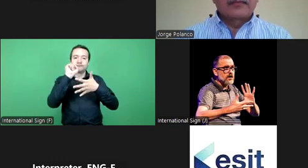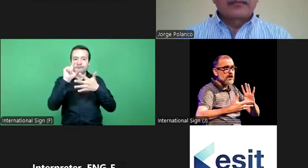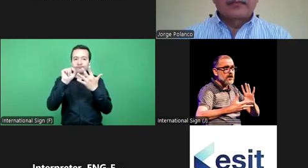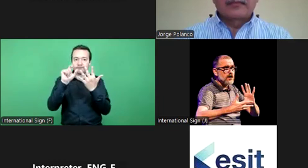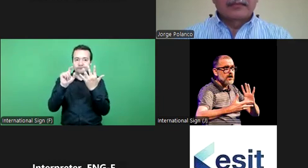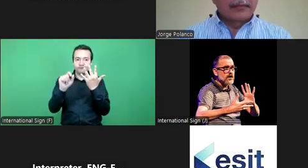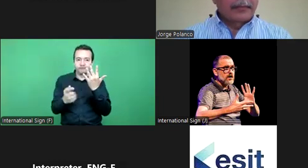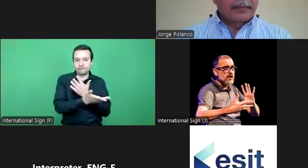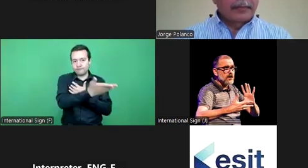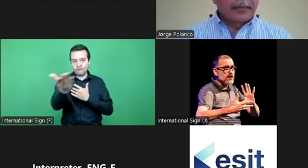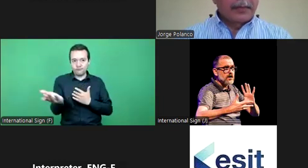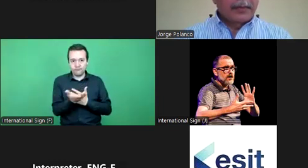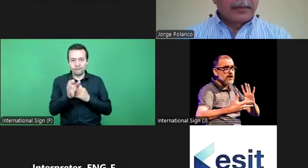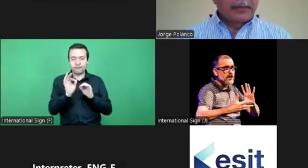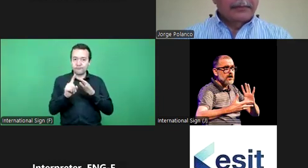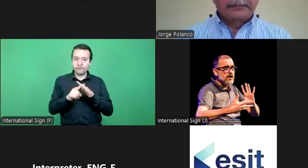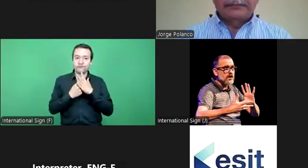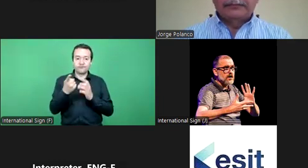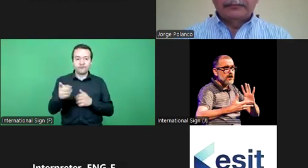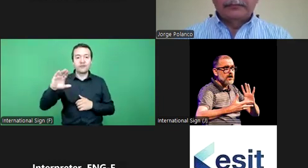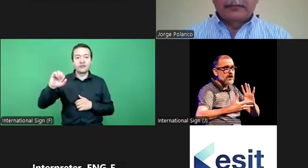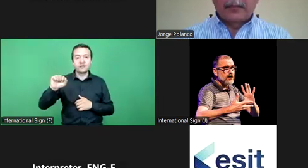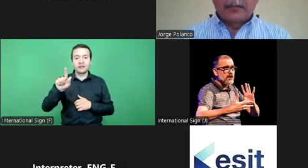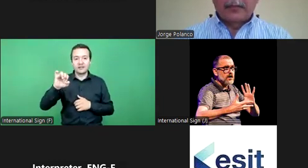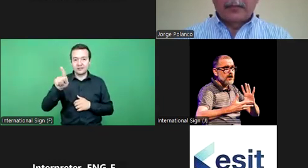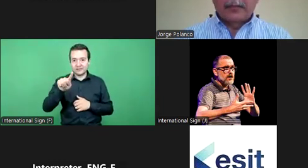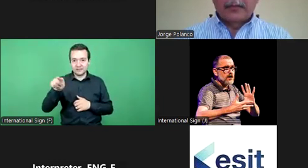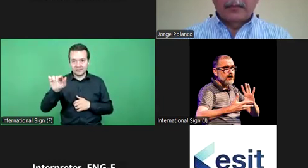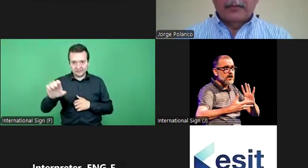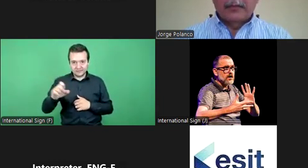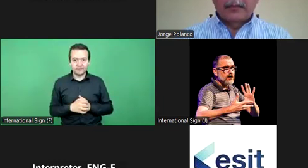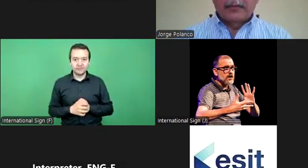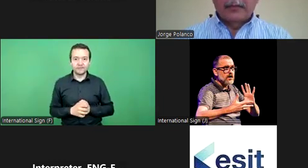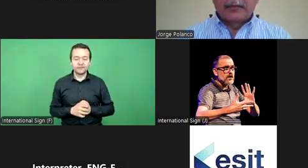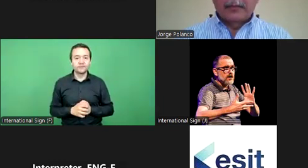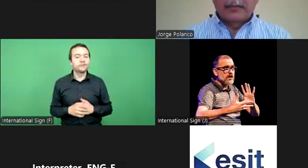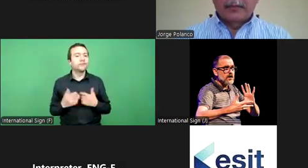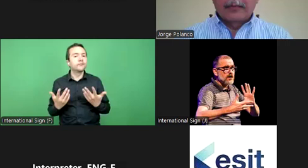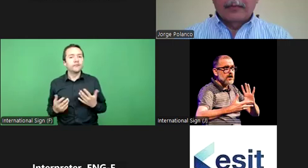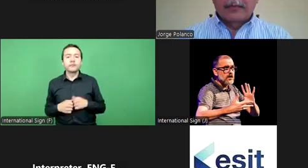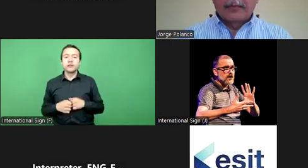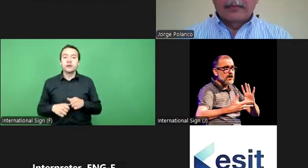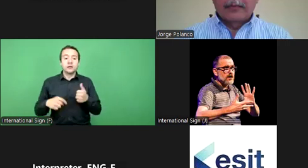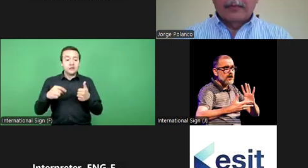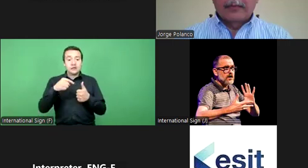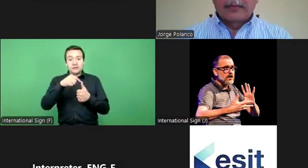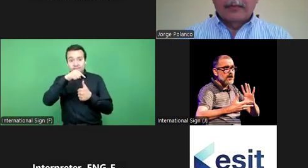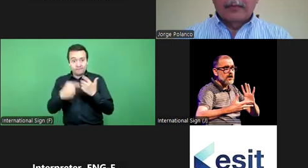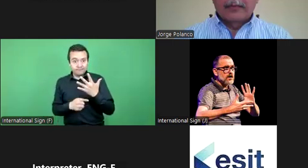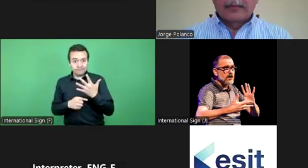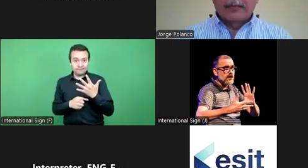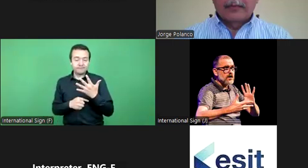Lucia. So I'm going to pose a question, so you have 5 minutes to answer. So the question is, based on the